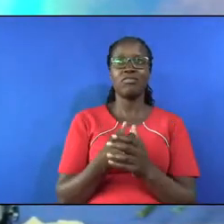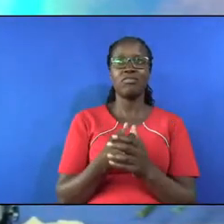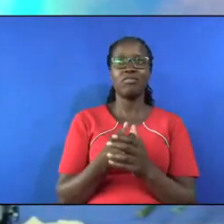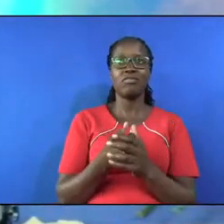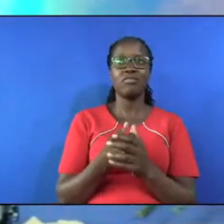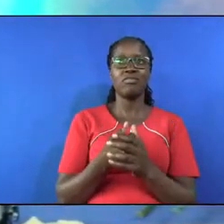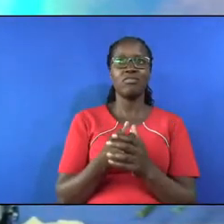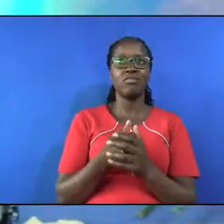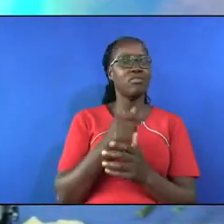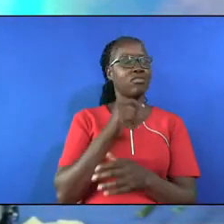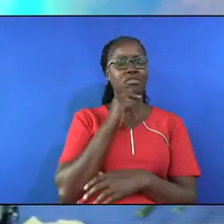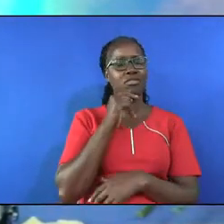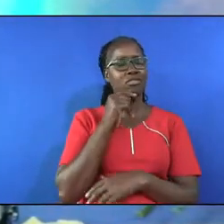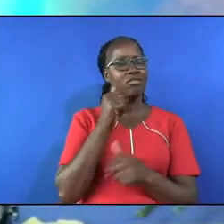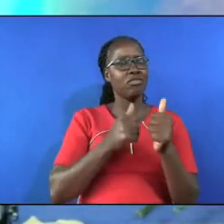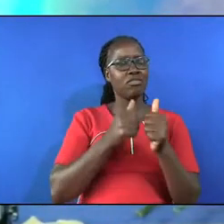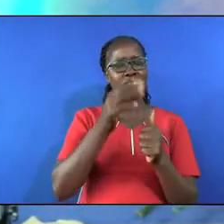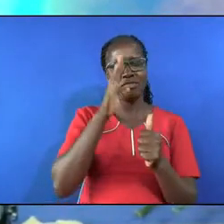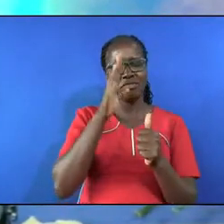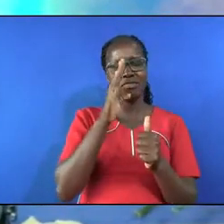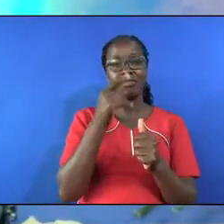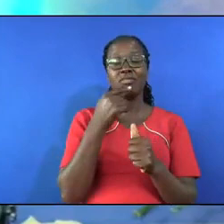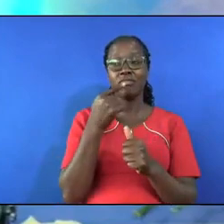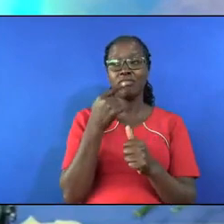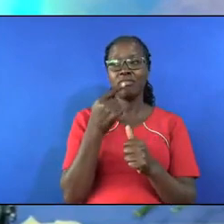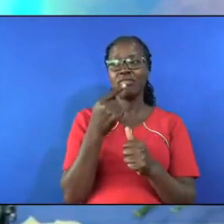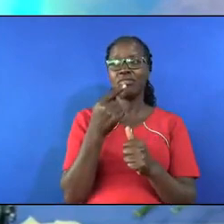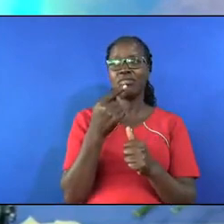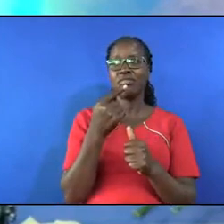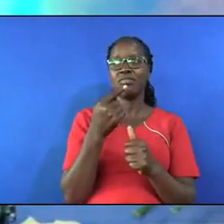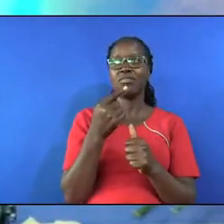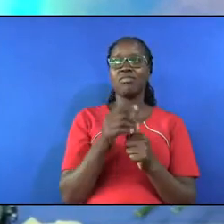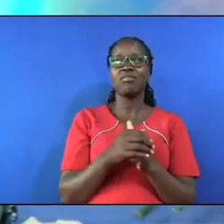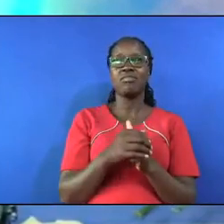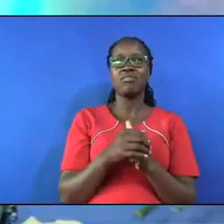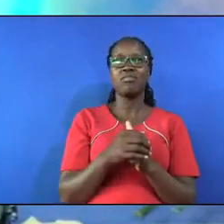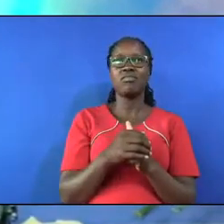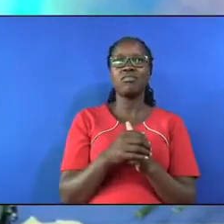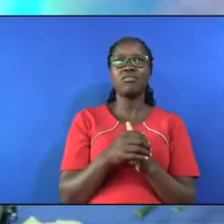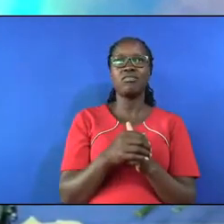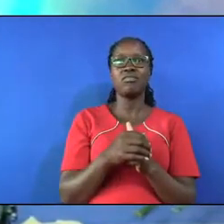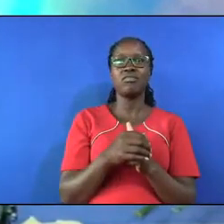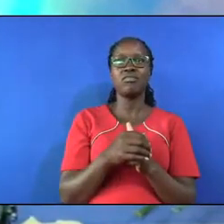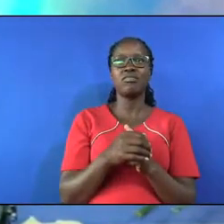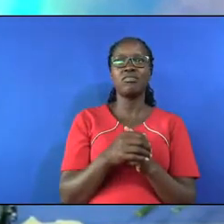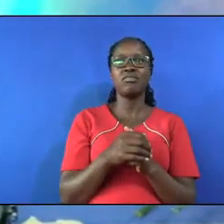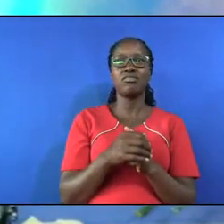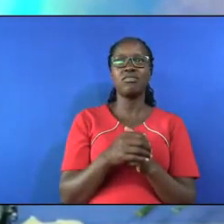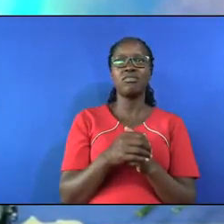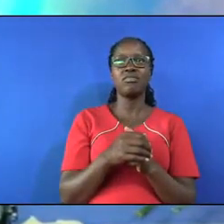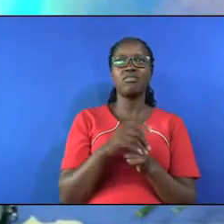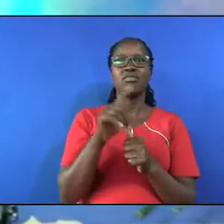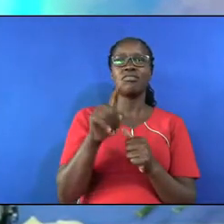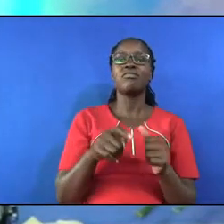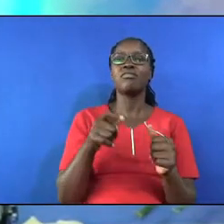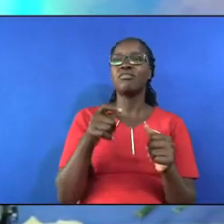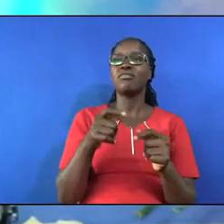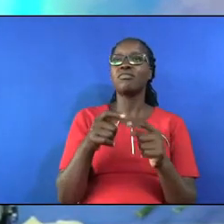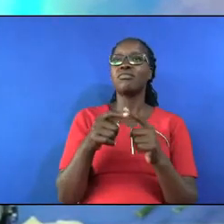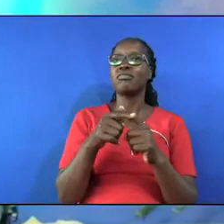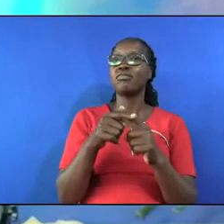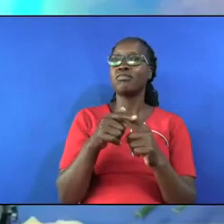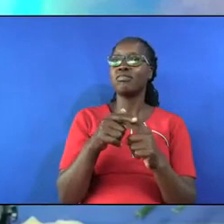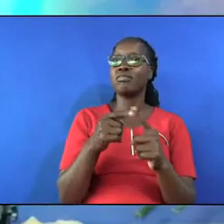wonder, which God are you professing? And so it all starts with us. We need to die to self,